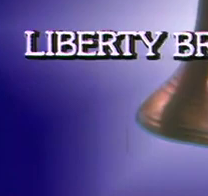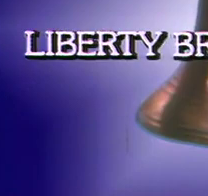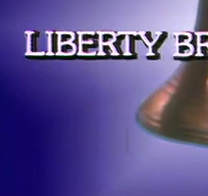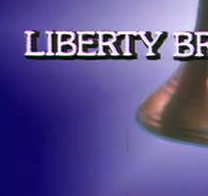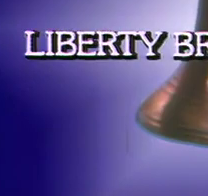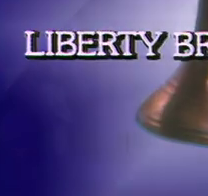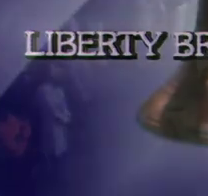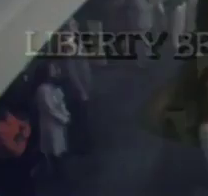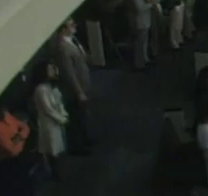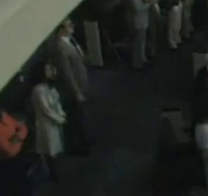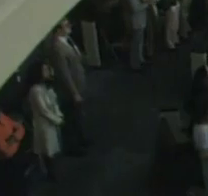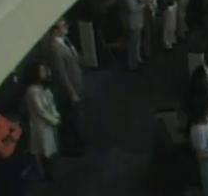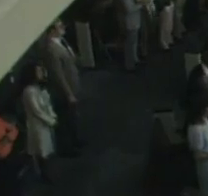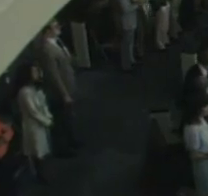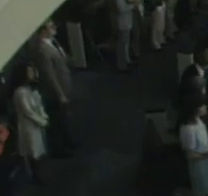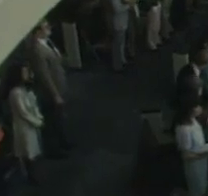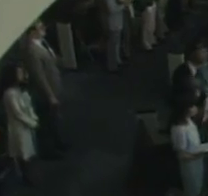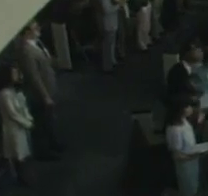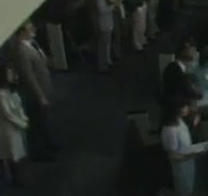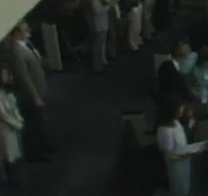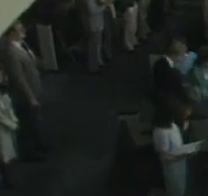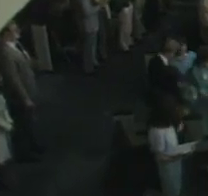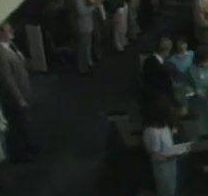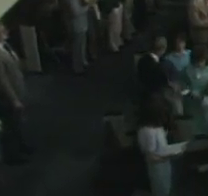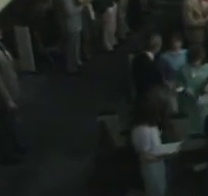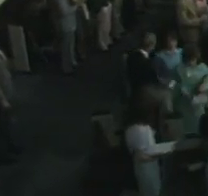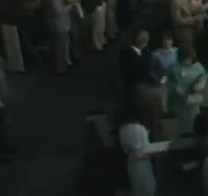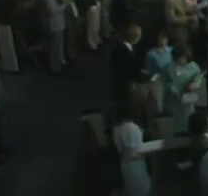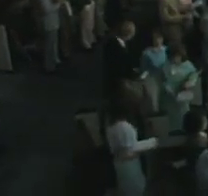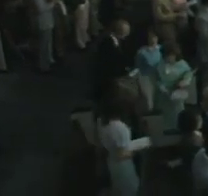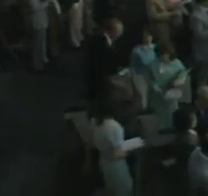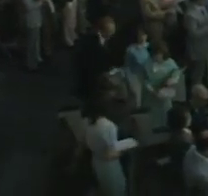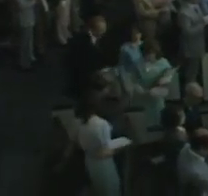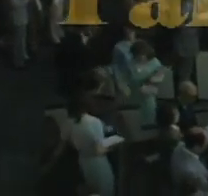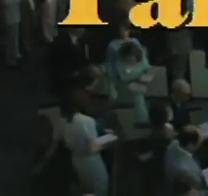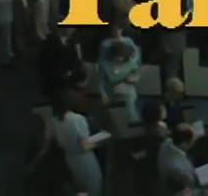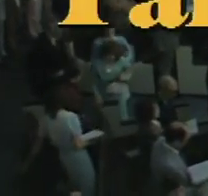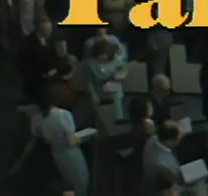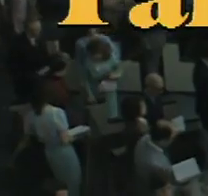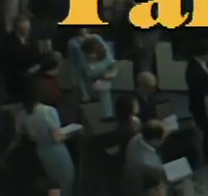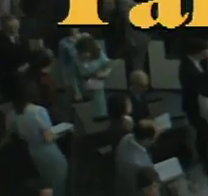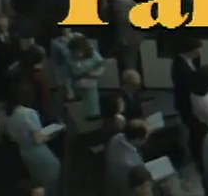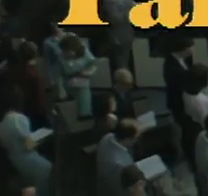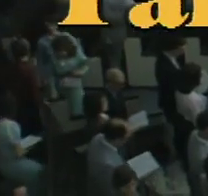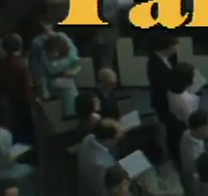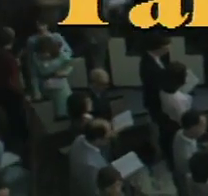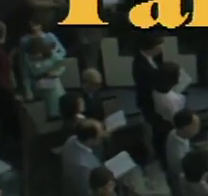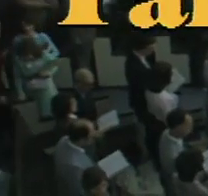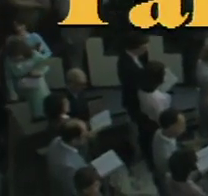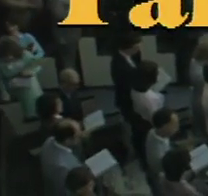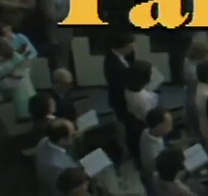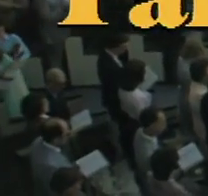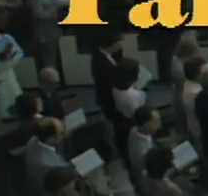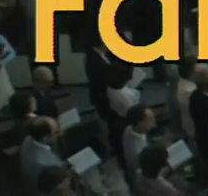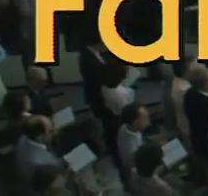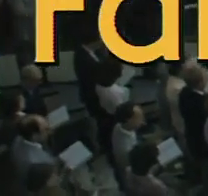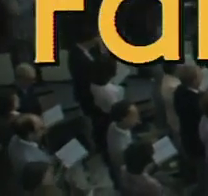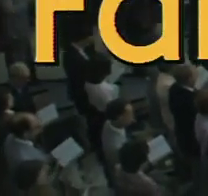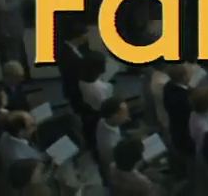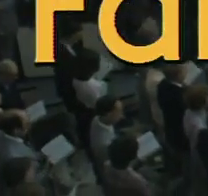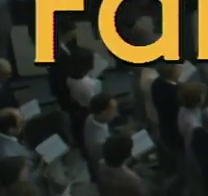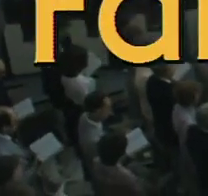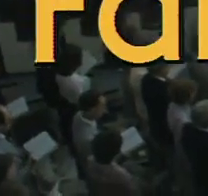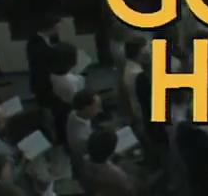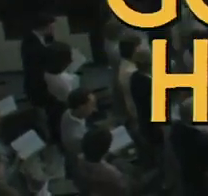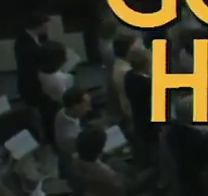From the auditorium of the Thomas Road Baptist Church in Lynchburg, Virginia, the faith partners and friends present Jerry